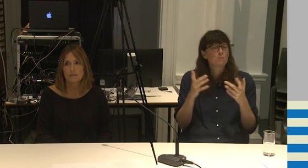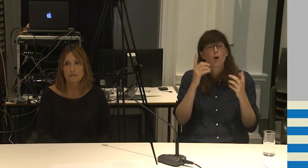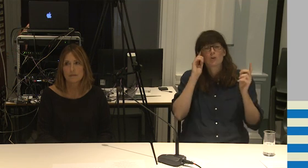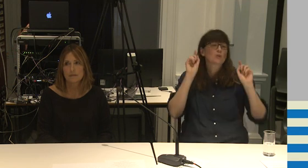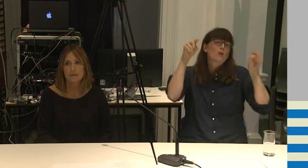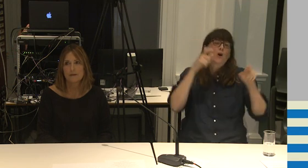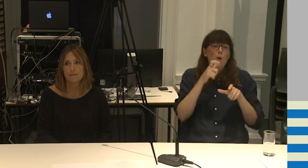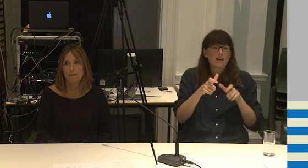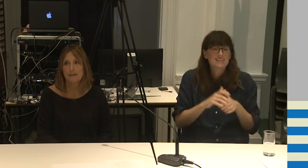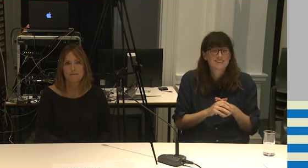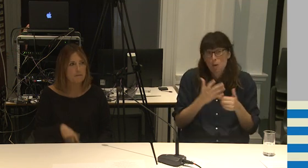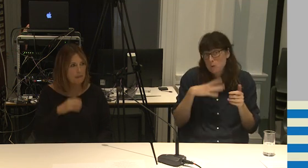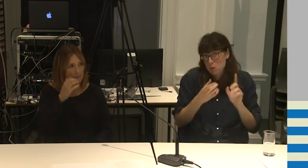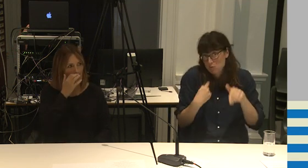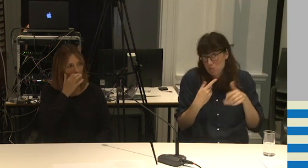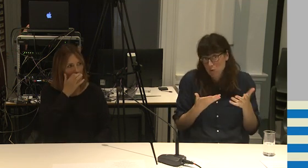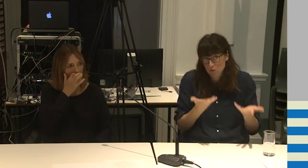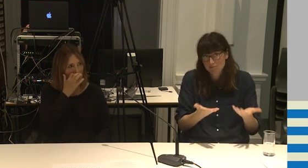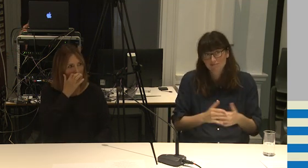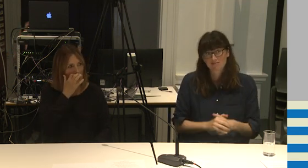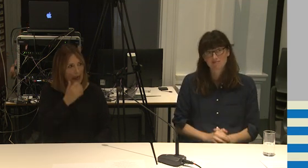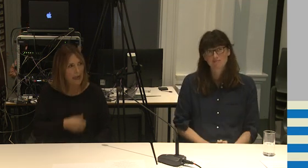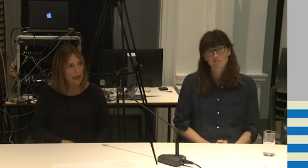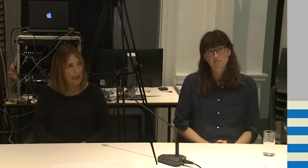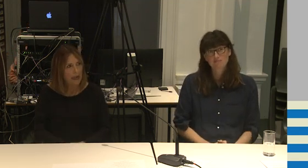That was just kind of a comment, but maybe you want to respond to that.